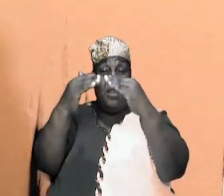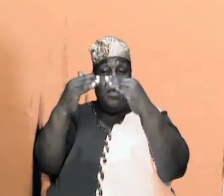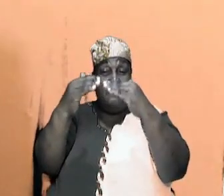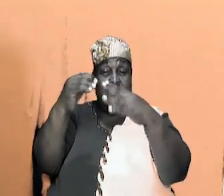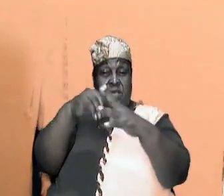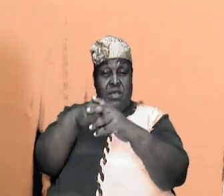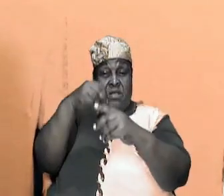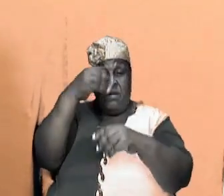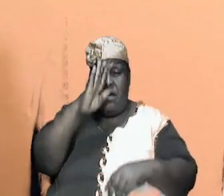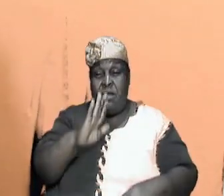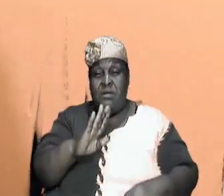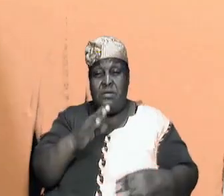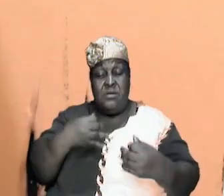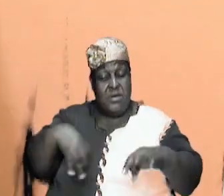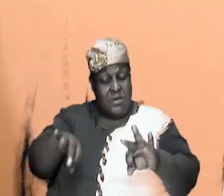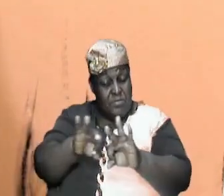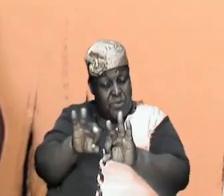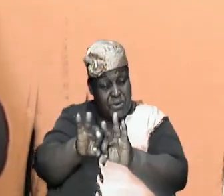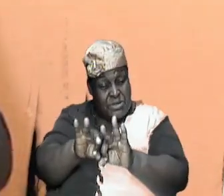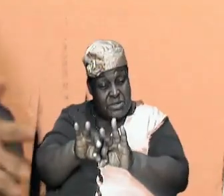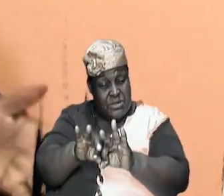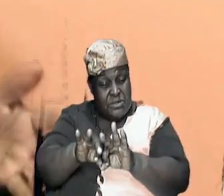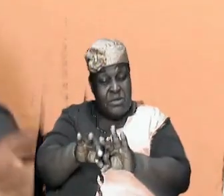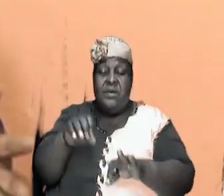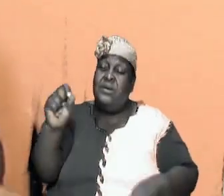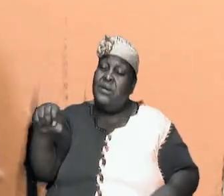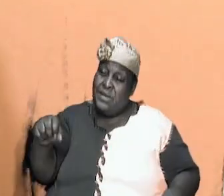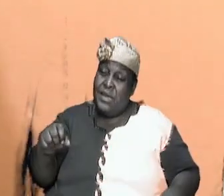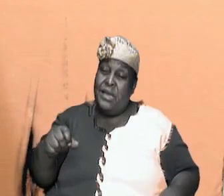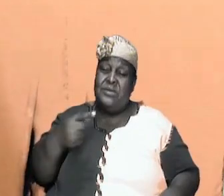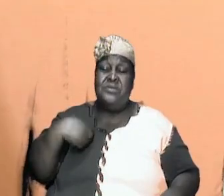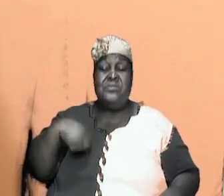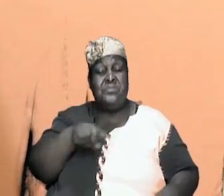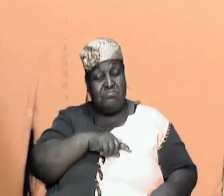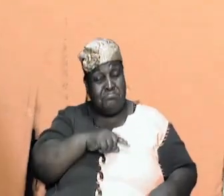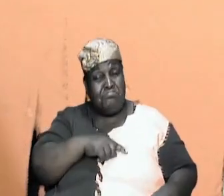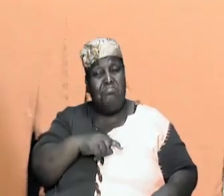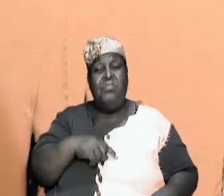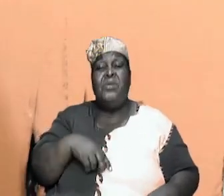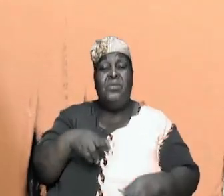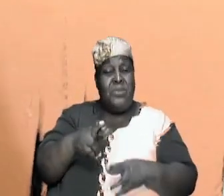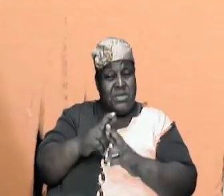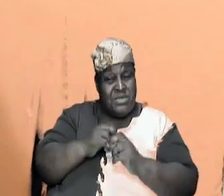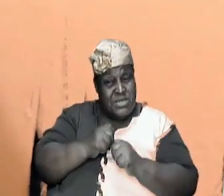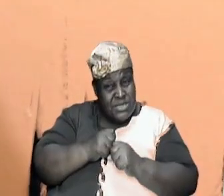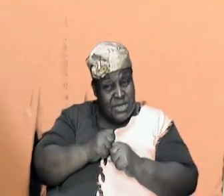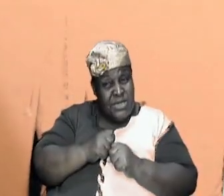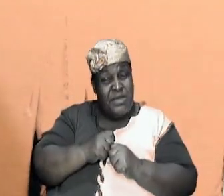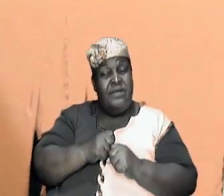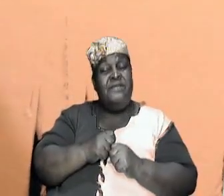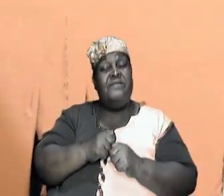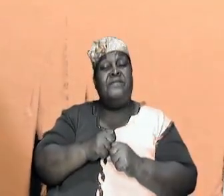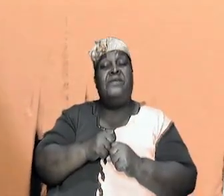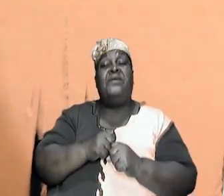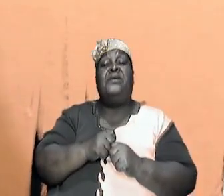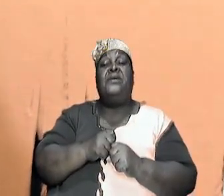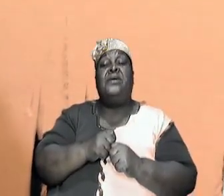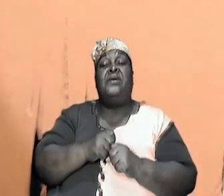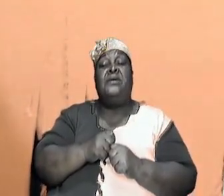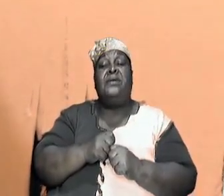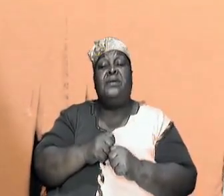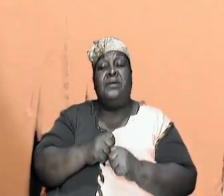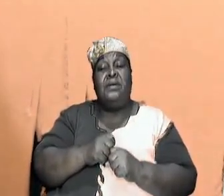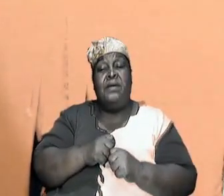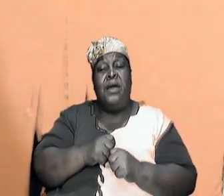Right? It is necessary. It is necessary. So yes, there are some growth that we will receive within a, I call it